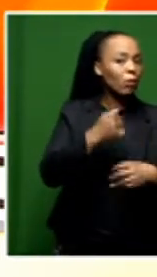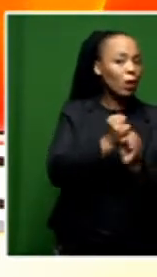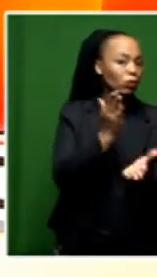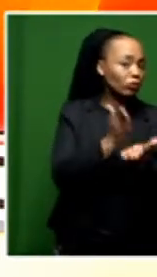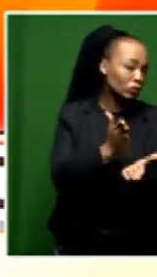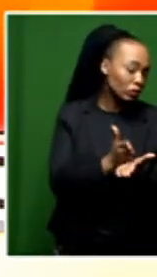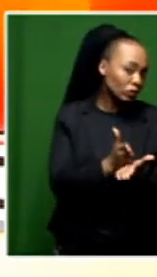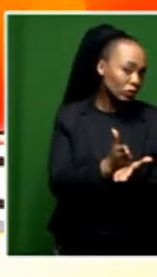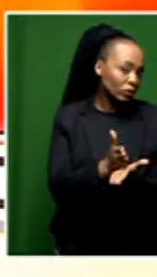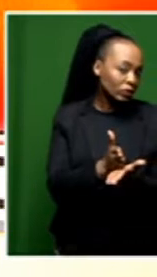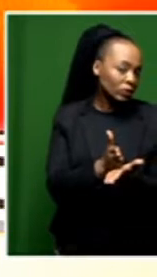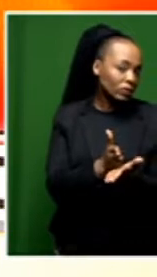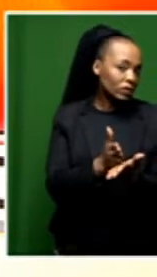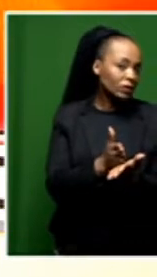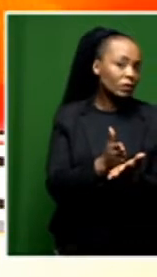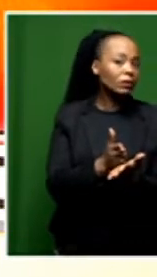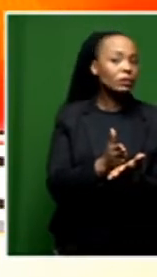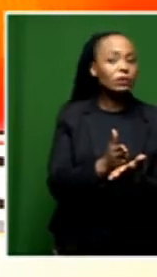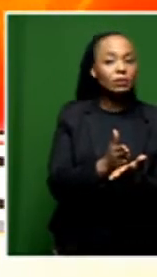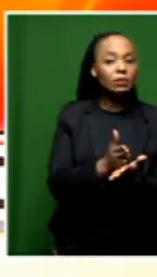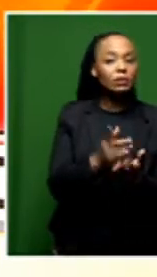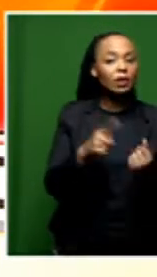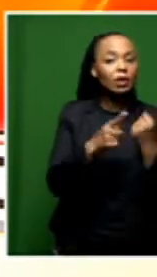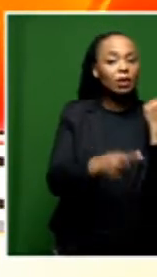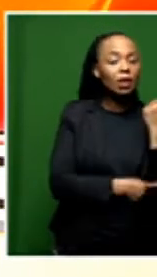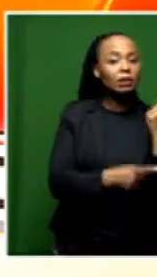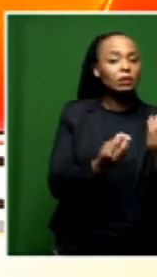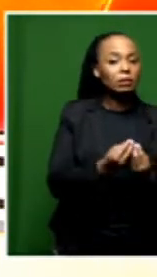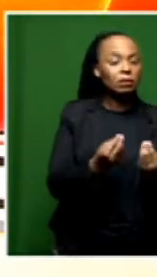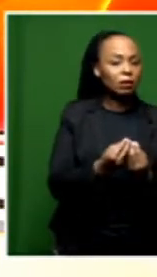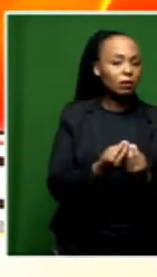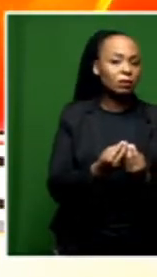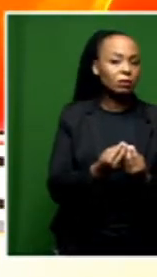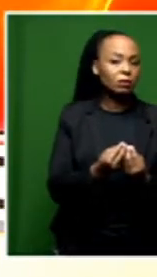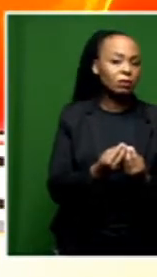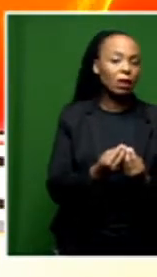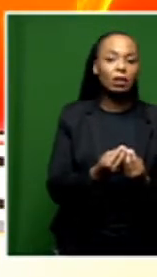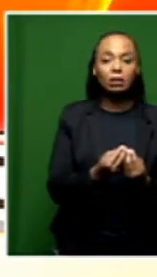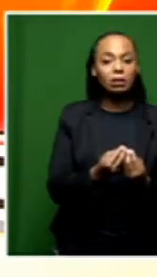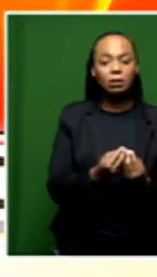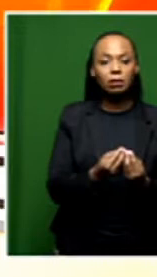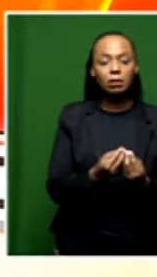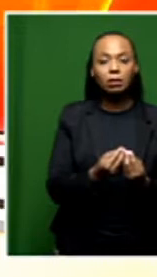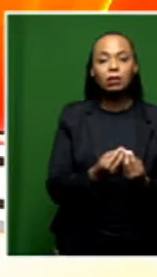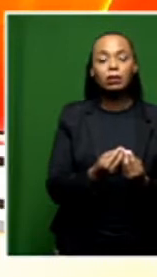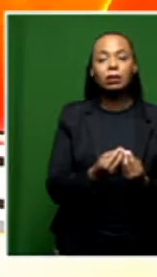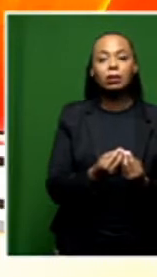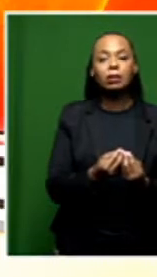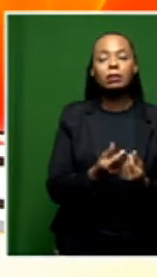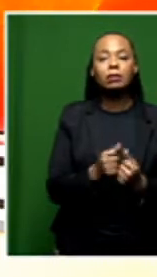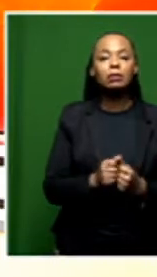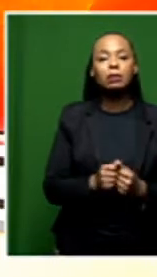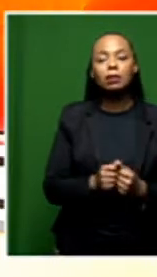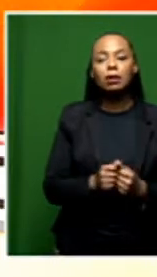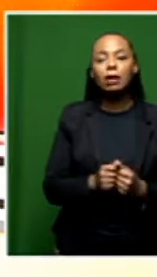who are doing the last and final day of voting have got sufficient support from the Electoral Commission. Well,